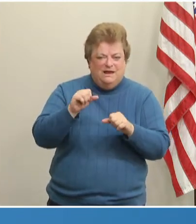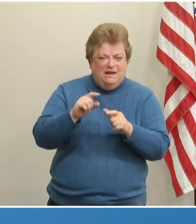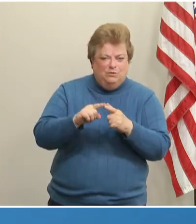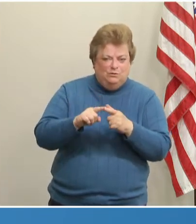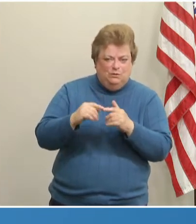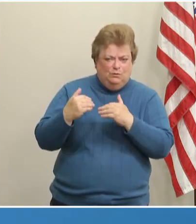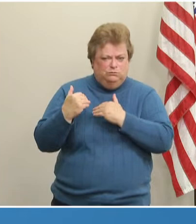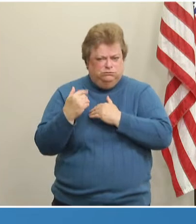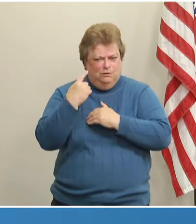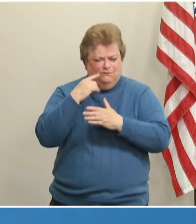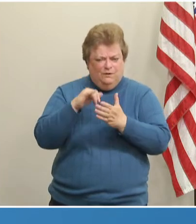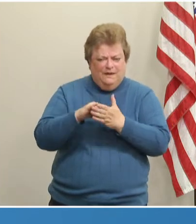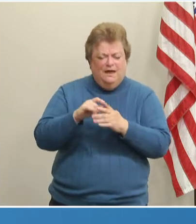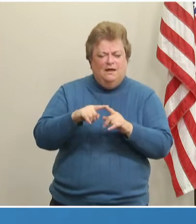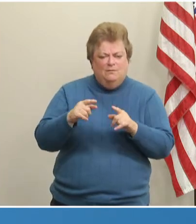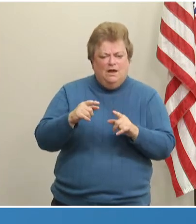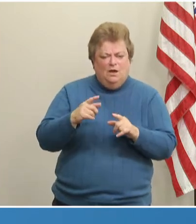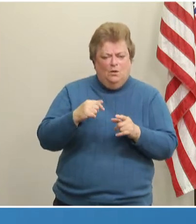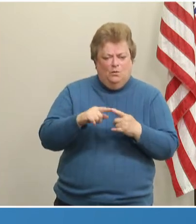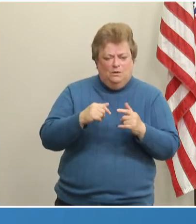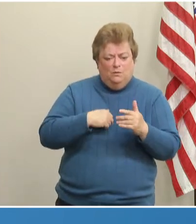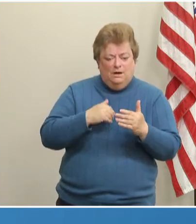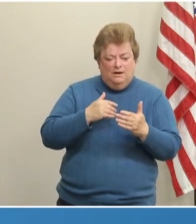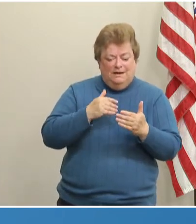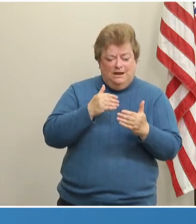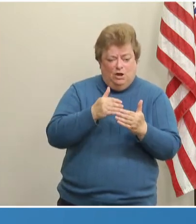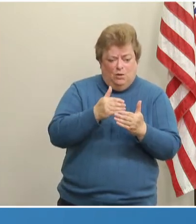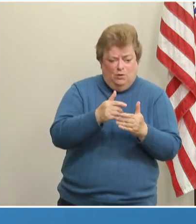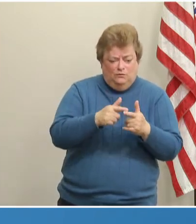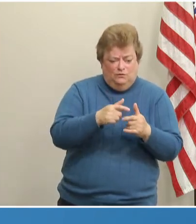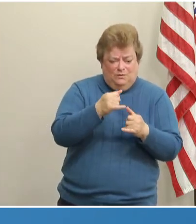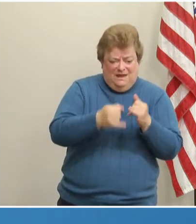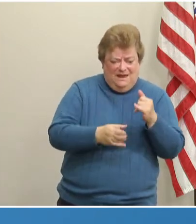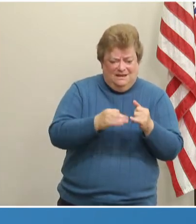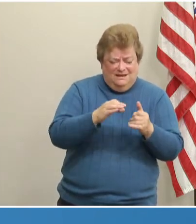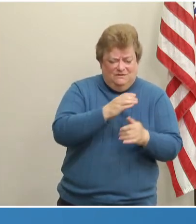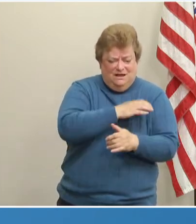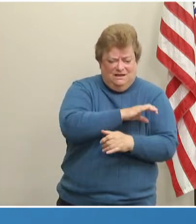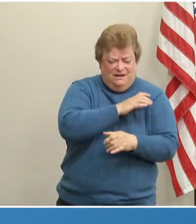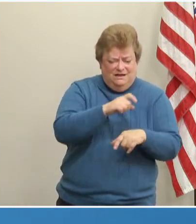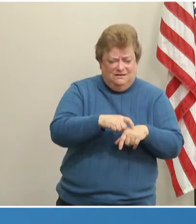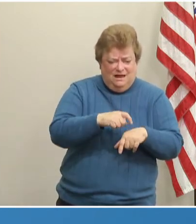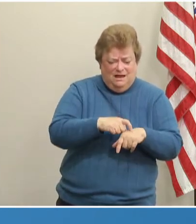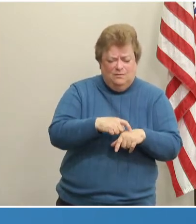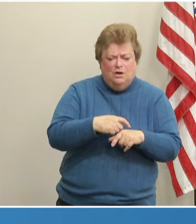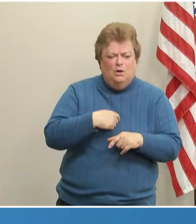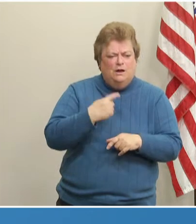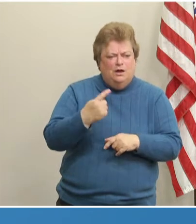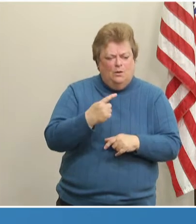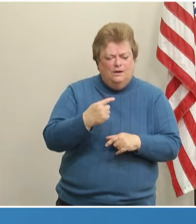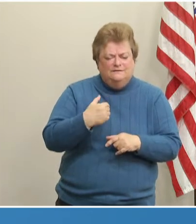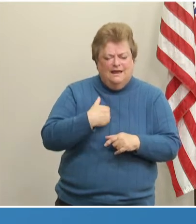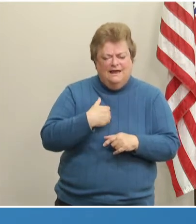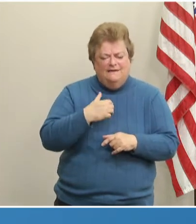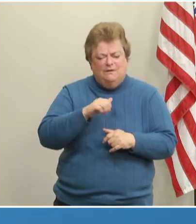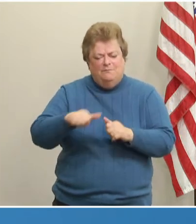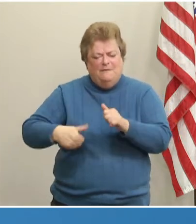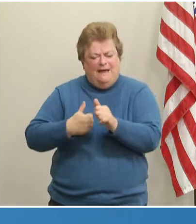start to really watch closely when we're getting towards the end of the clinic time. And we always try to have an alternate plan in place